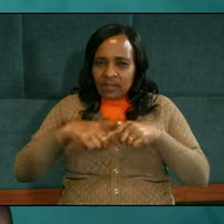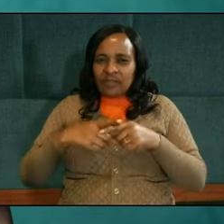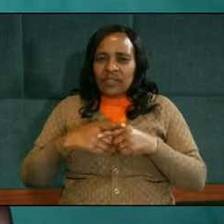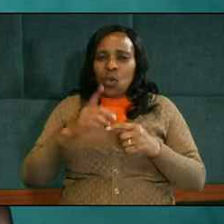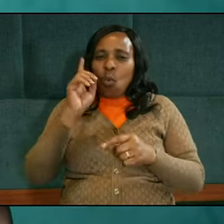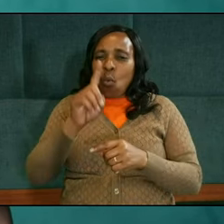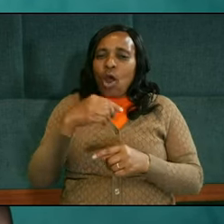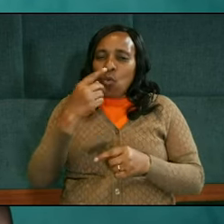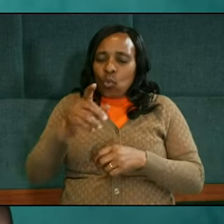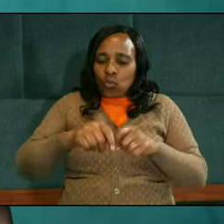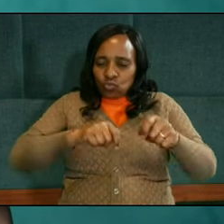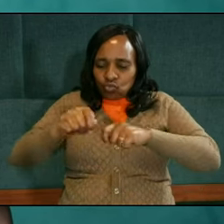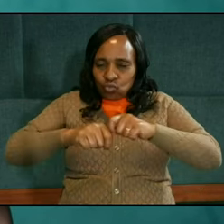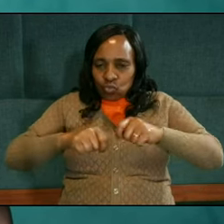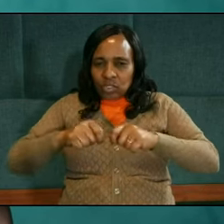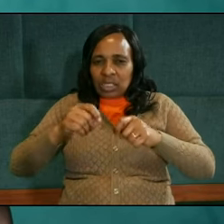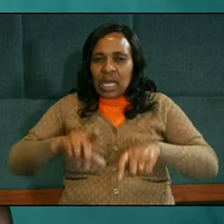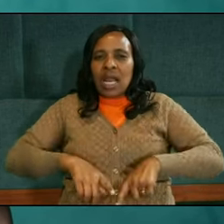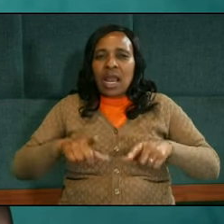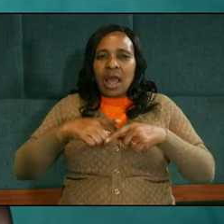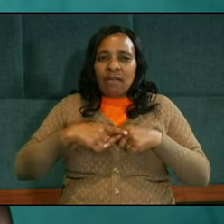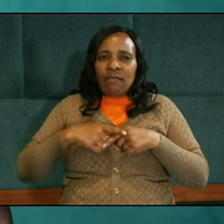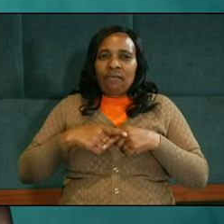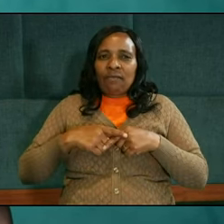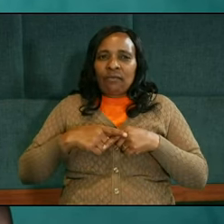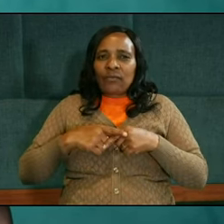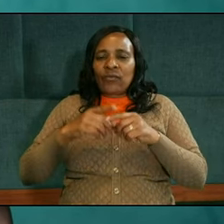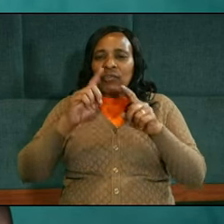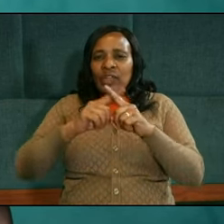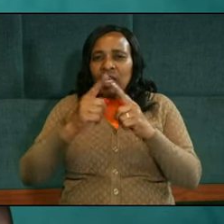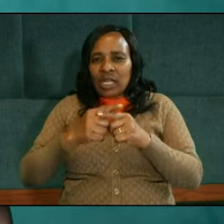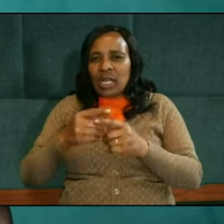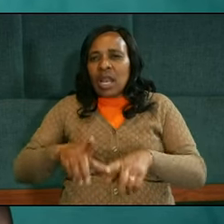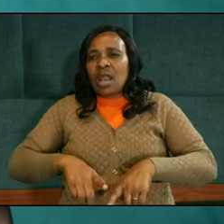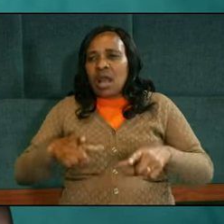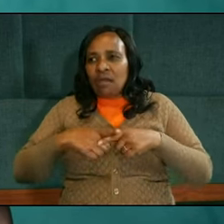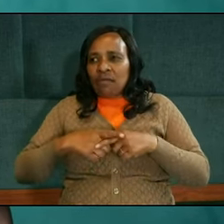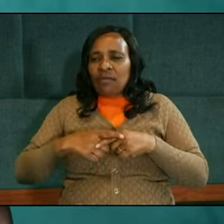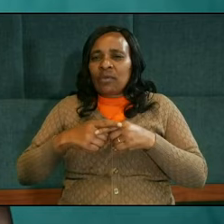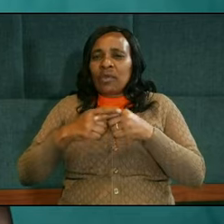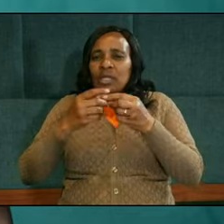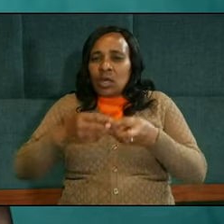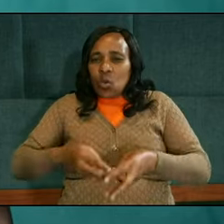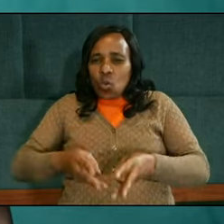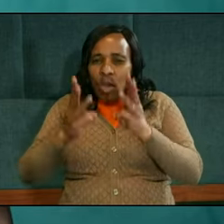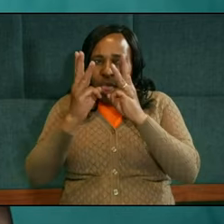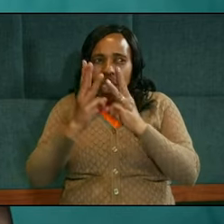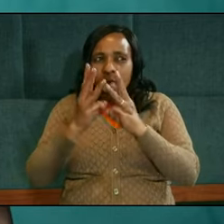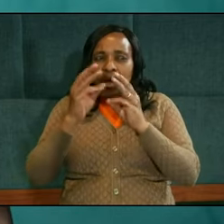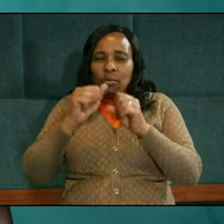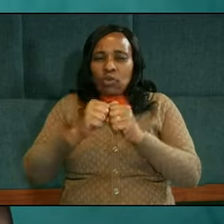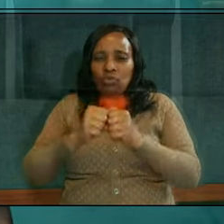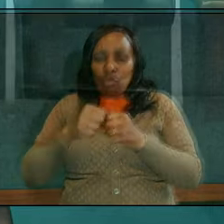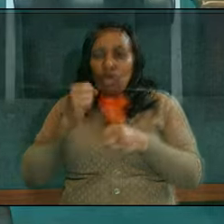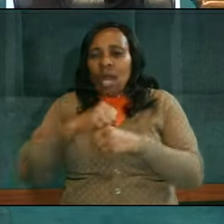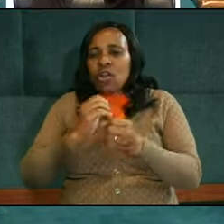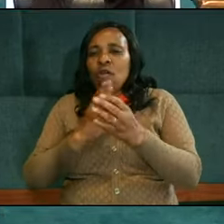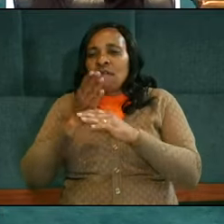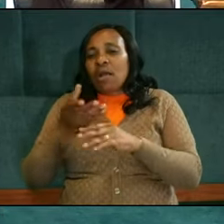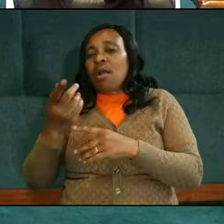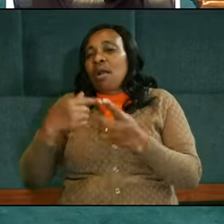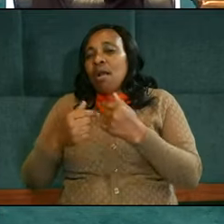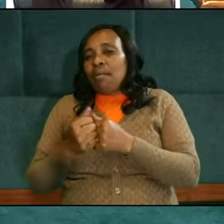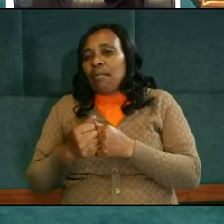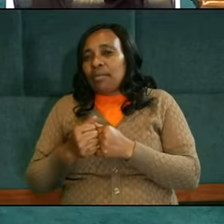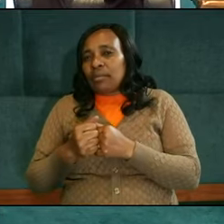the one who controls your life. So I believe humility as being one of the main ways we can prevent